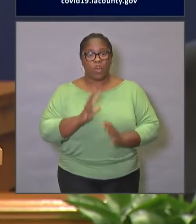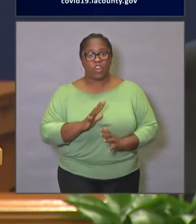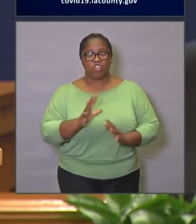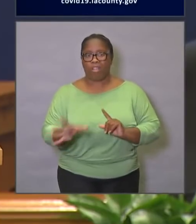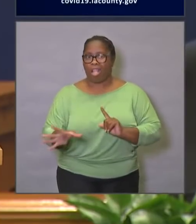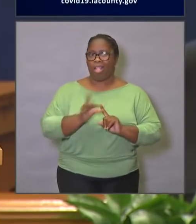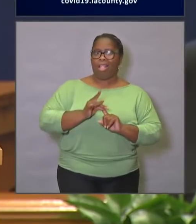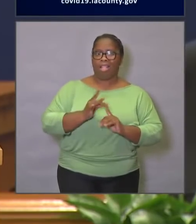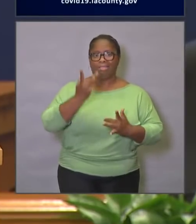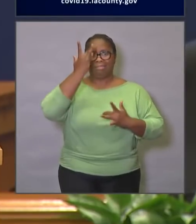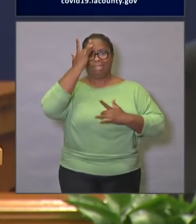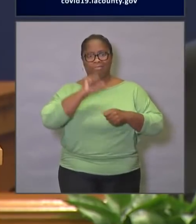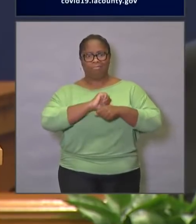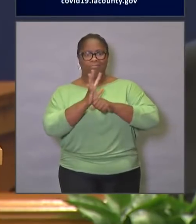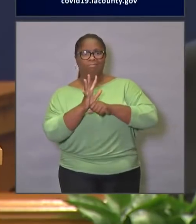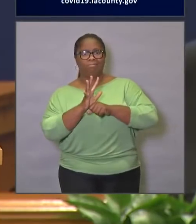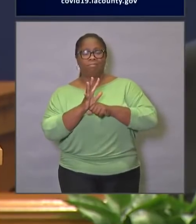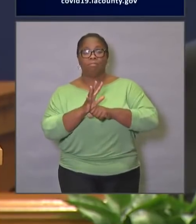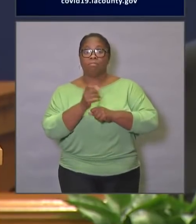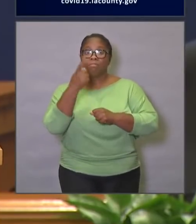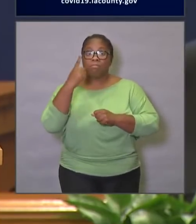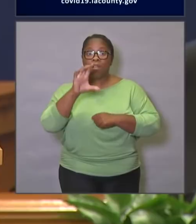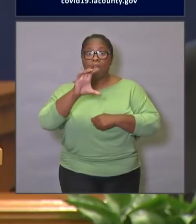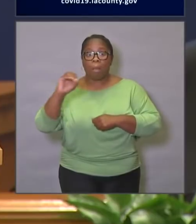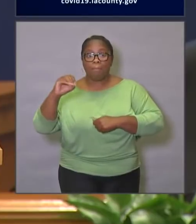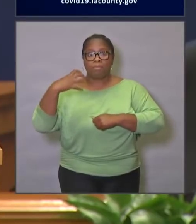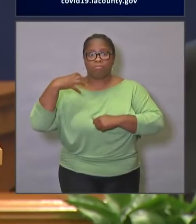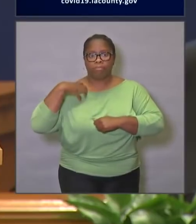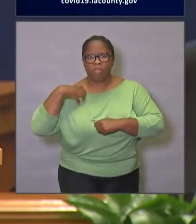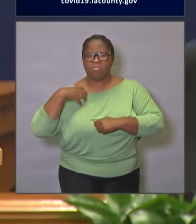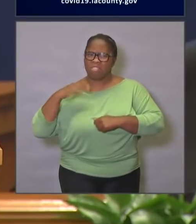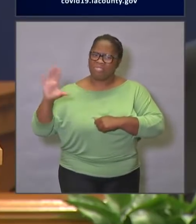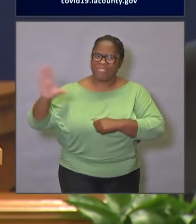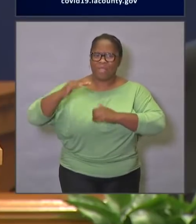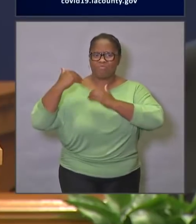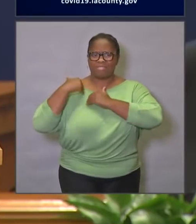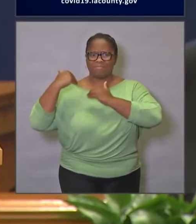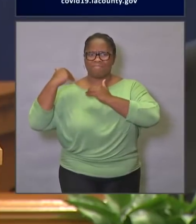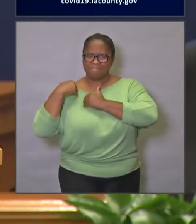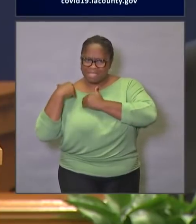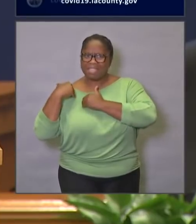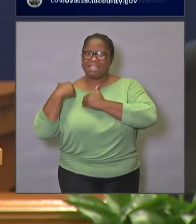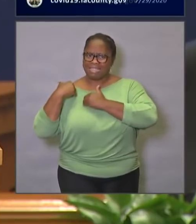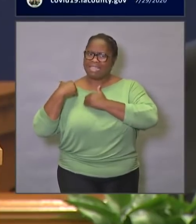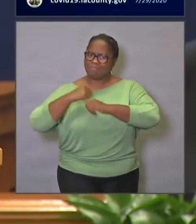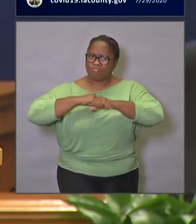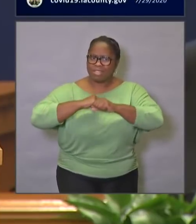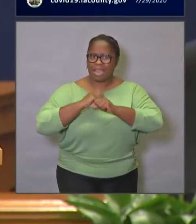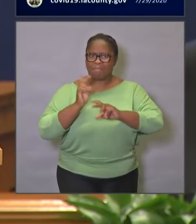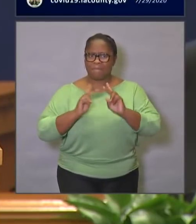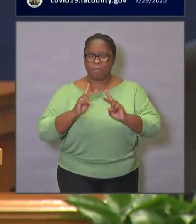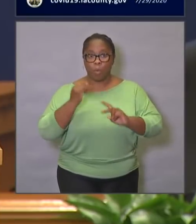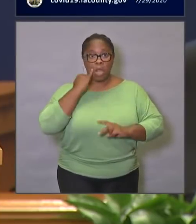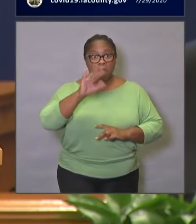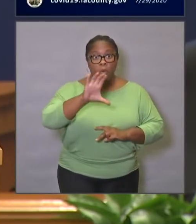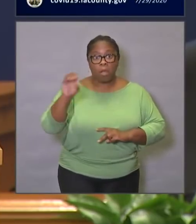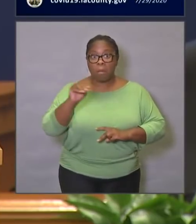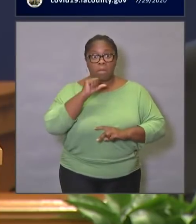have a responsibility to protect their workers, and I encourage employees to report violations at